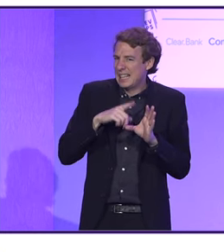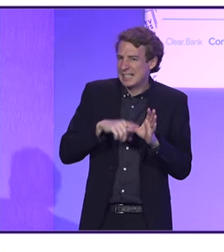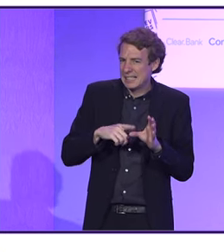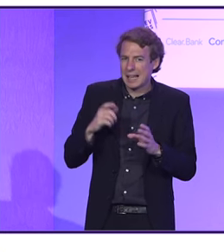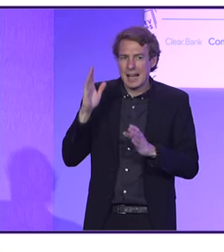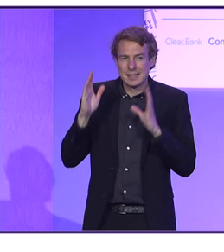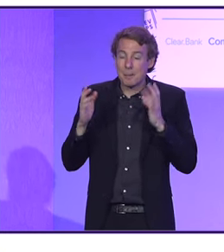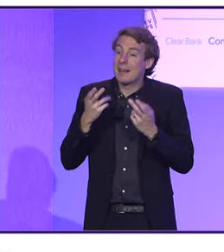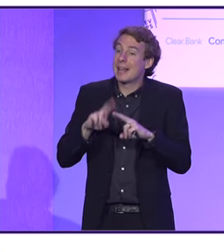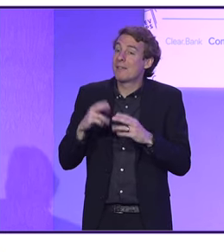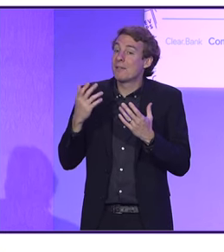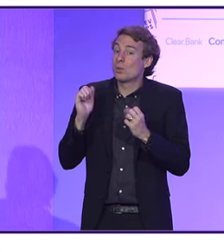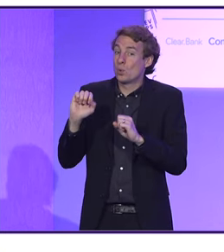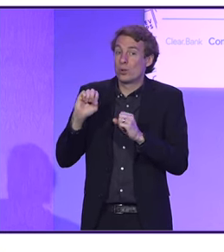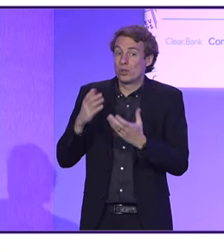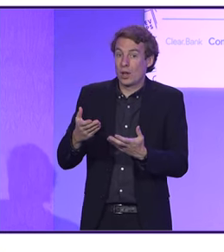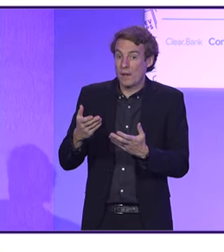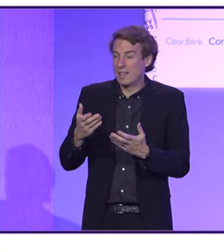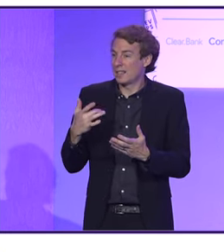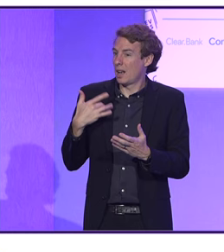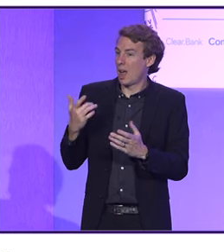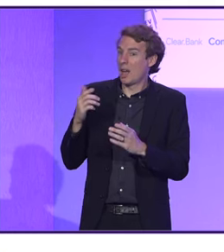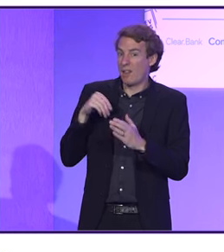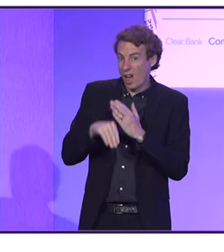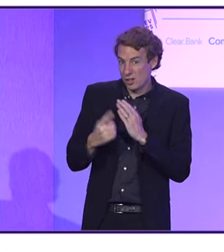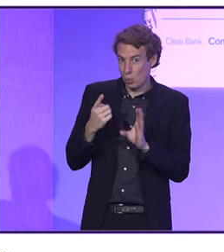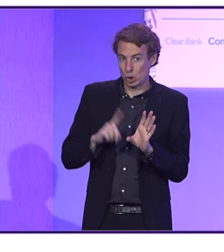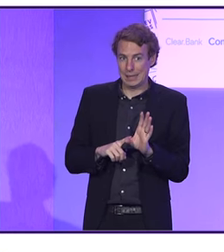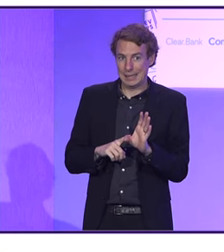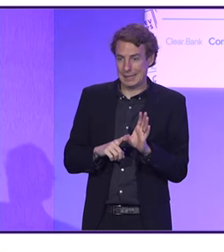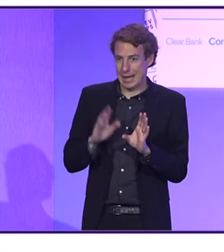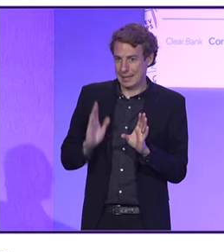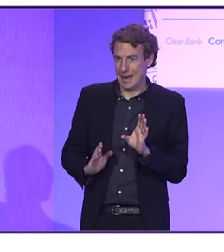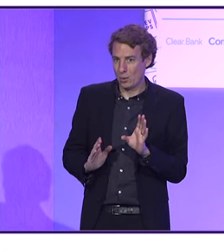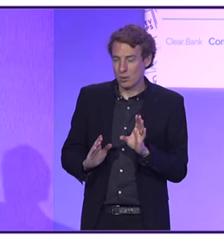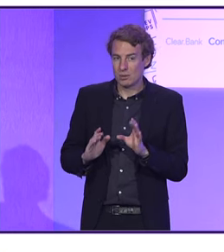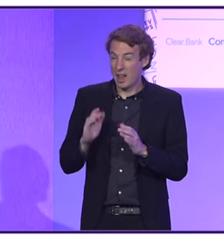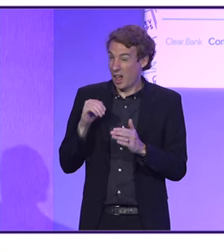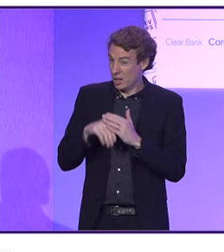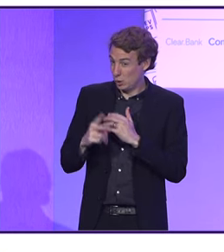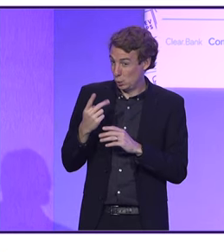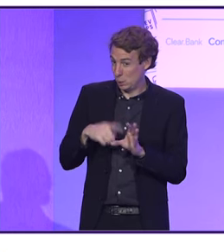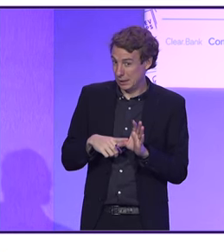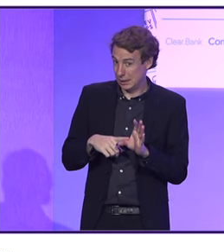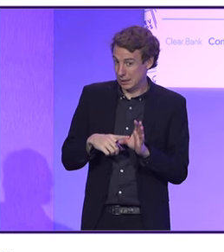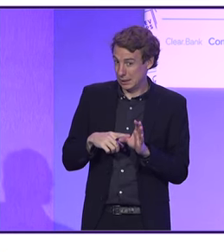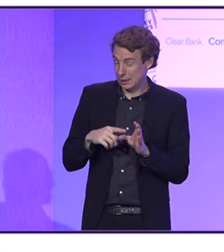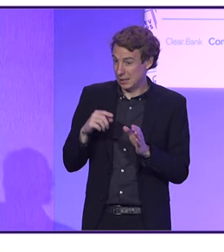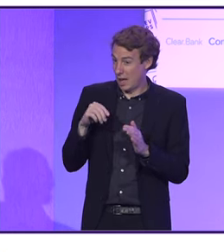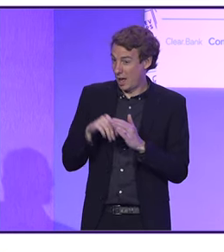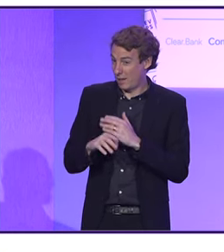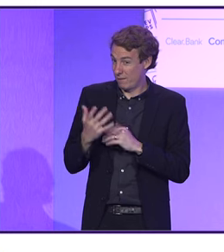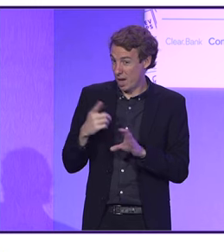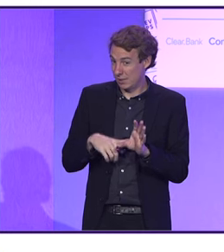up, hands down if your service has only been live for less than a year, less than 2 years, less than